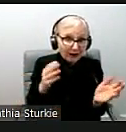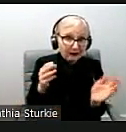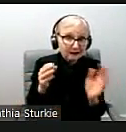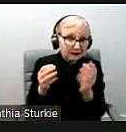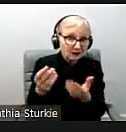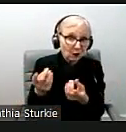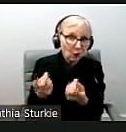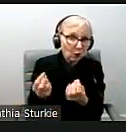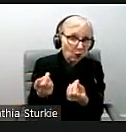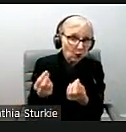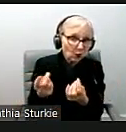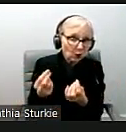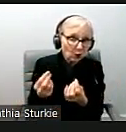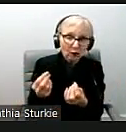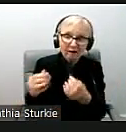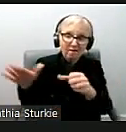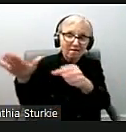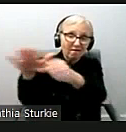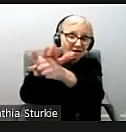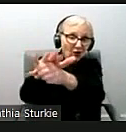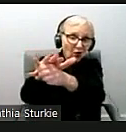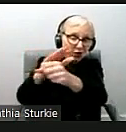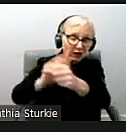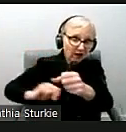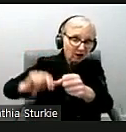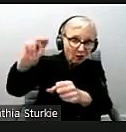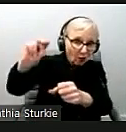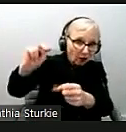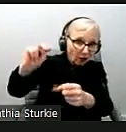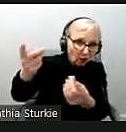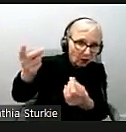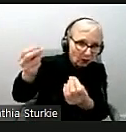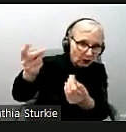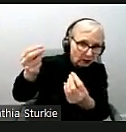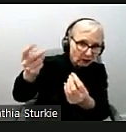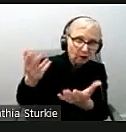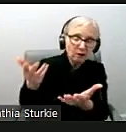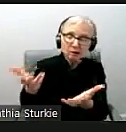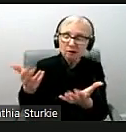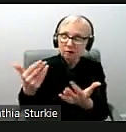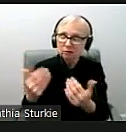sort of beginning to be thought about right now as we sort of enter into the winter?